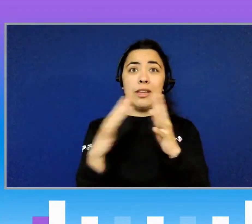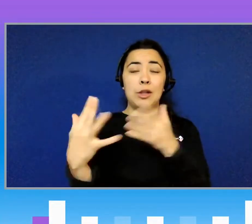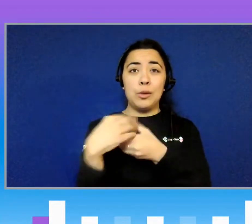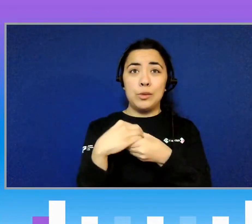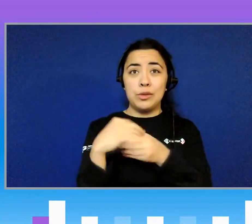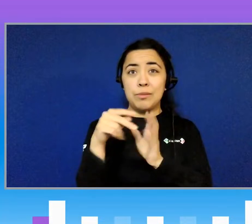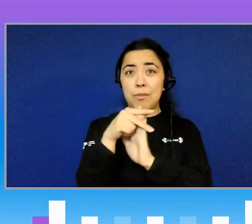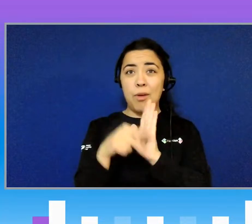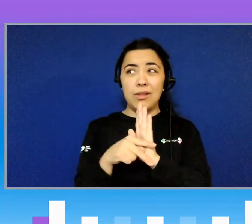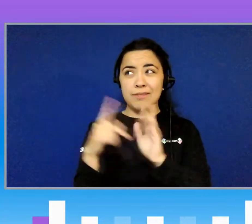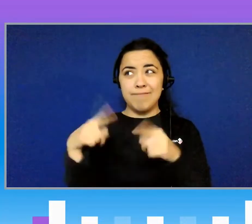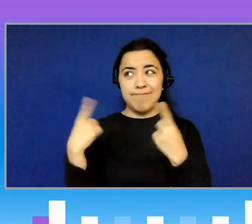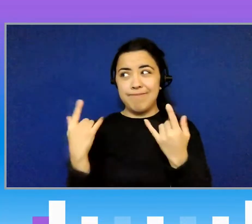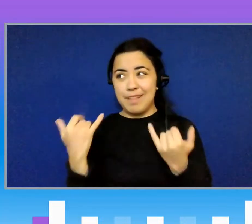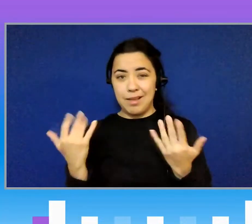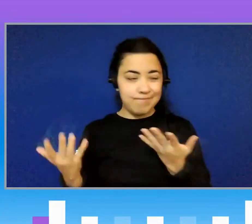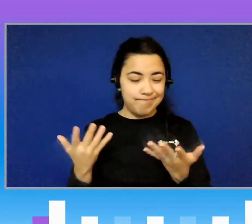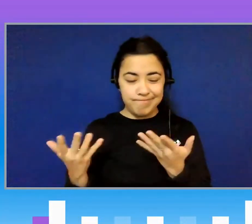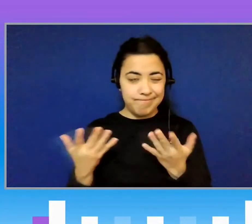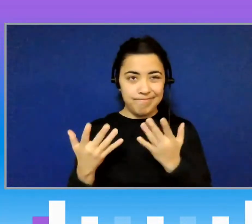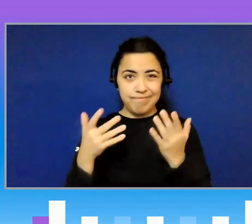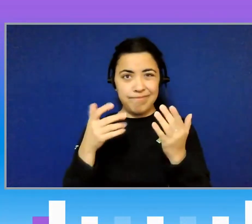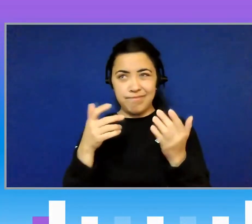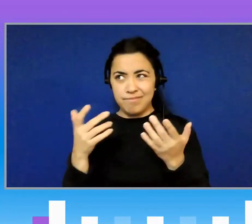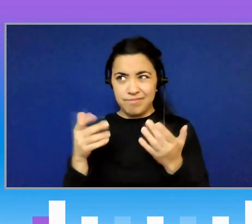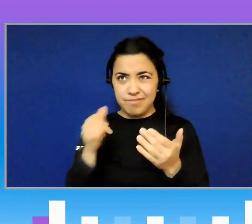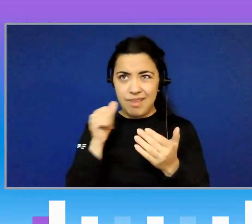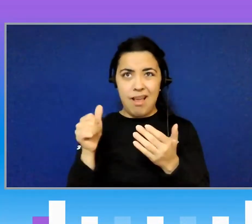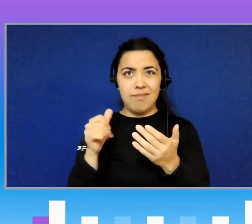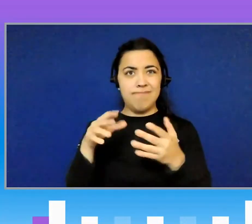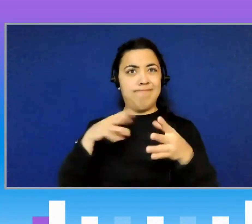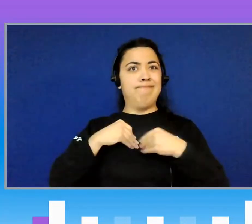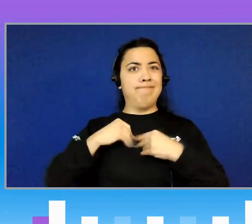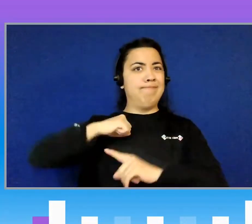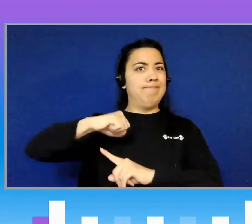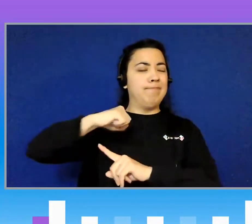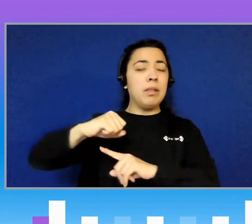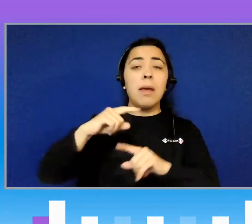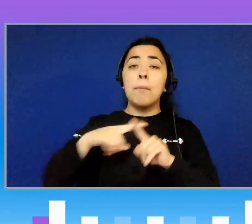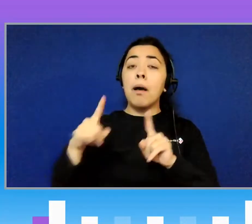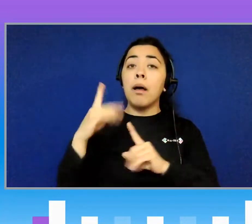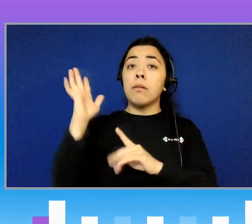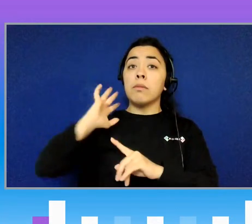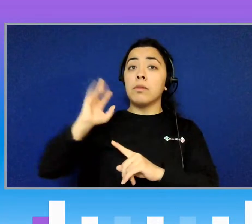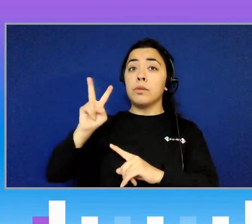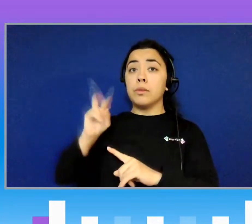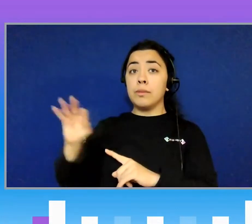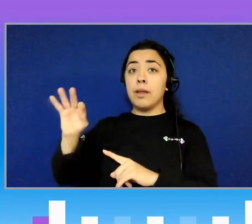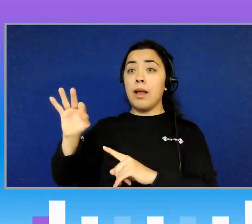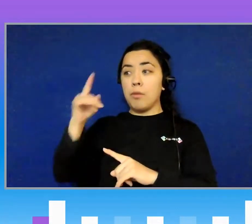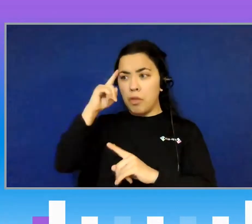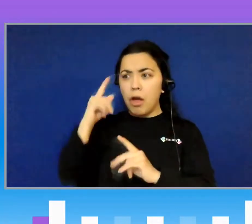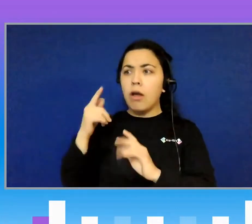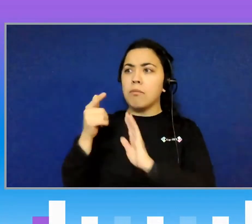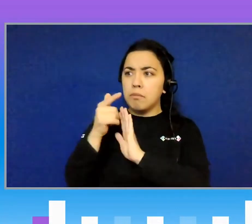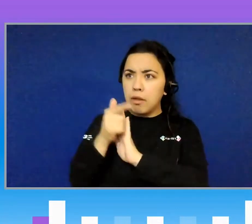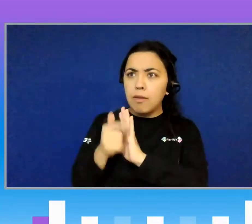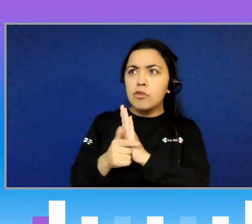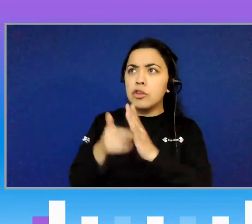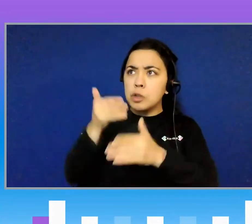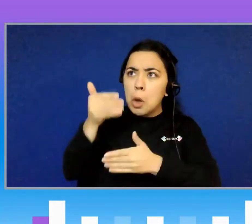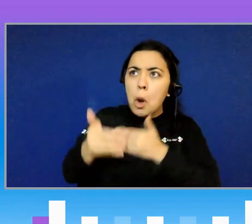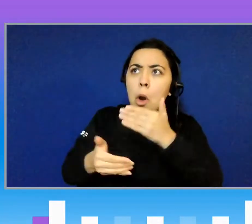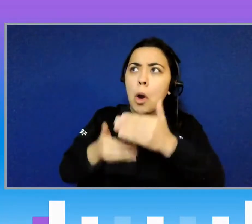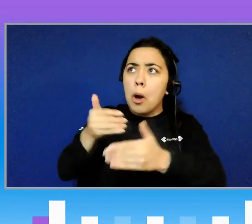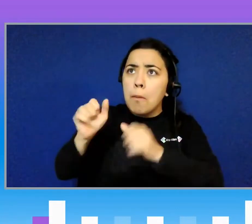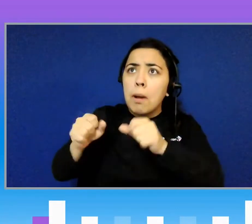in 2009, since we saw that this legislation could take time, we never thought it could take that long or it could